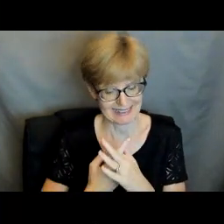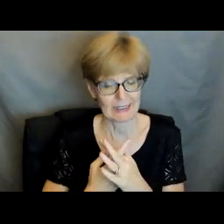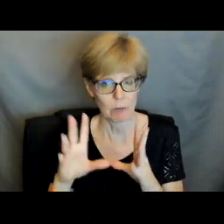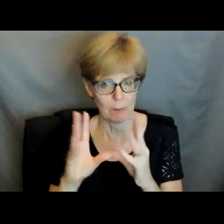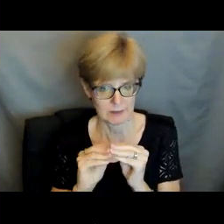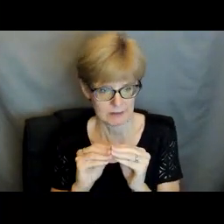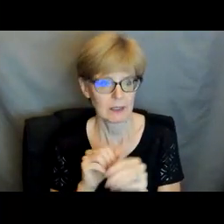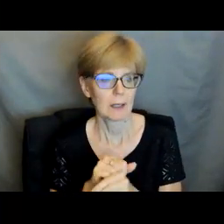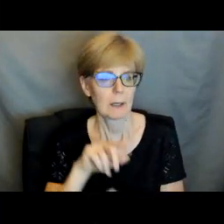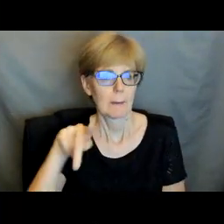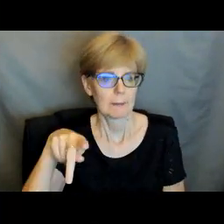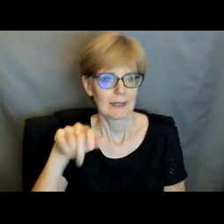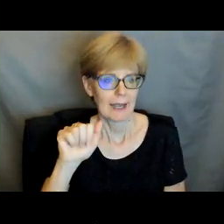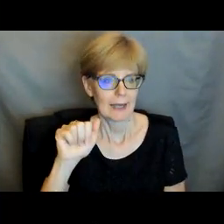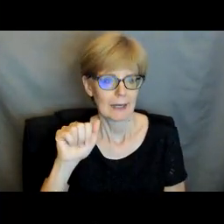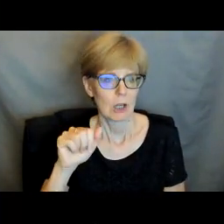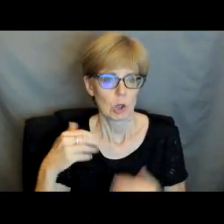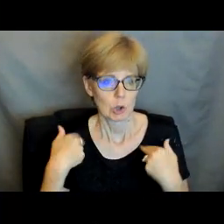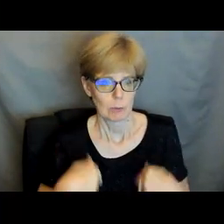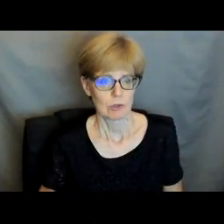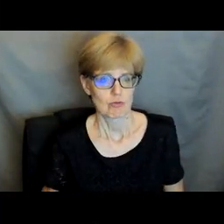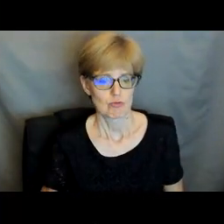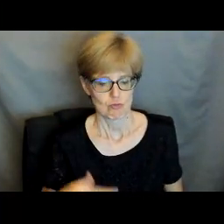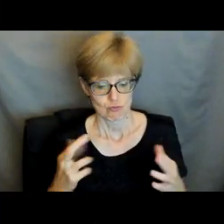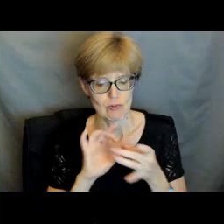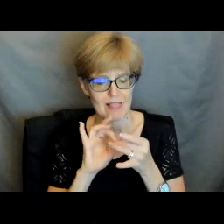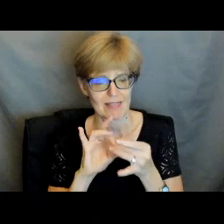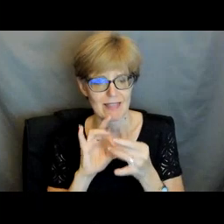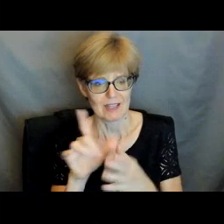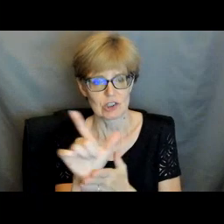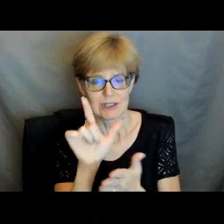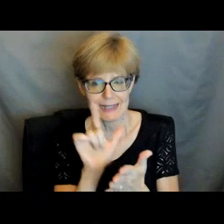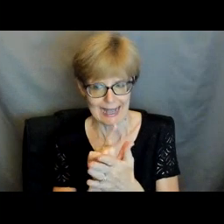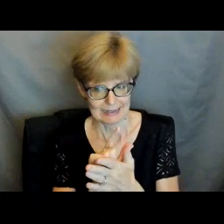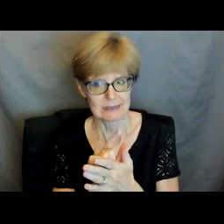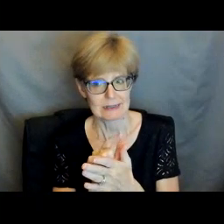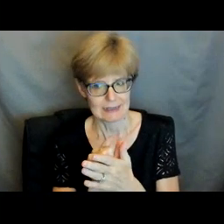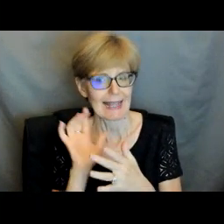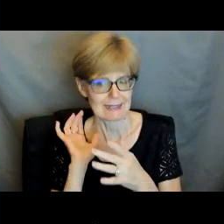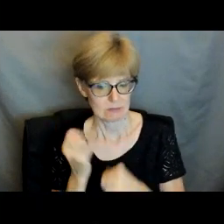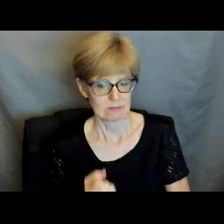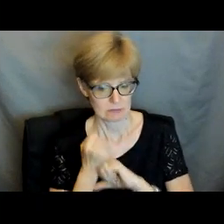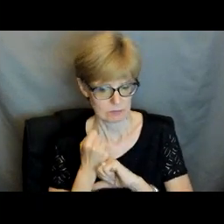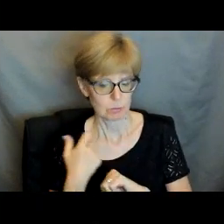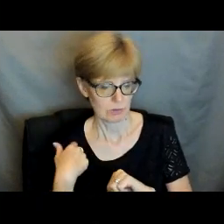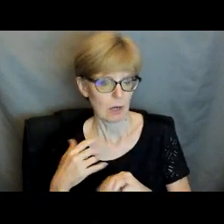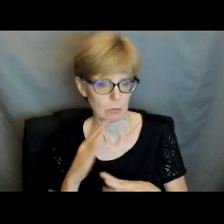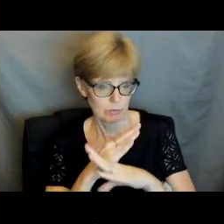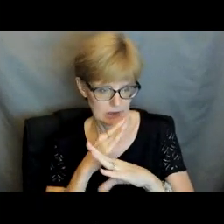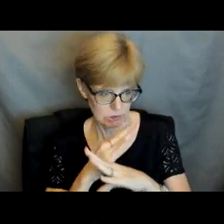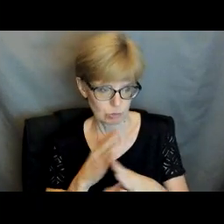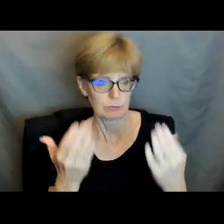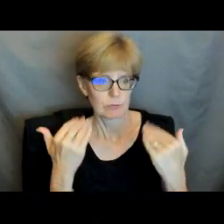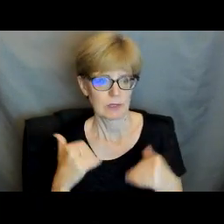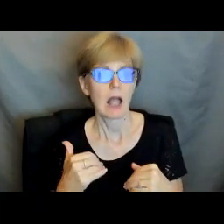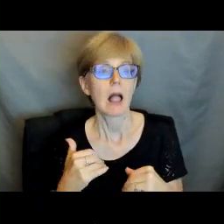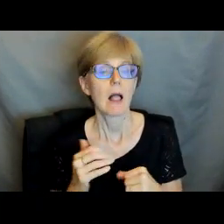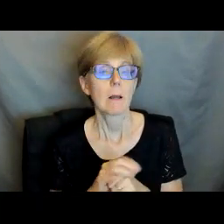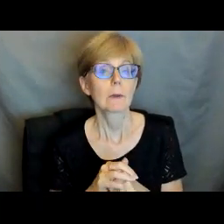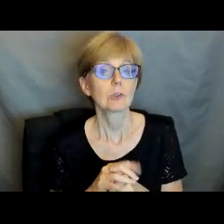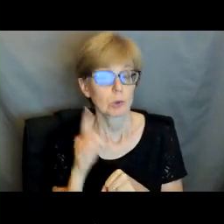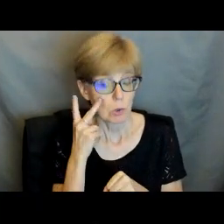Human Relations Act that forms the basis for our protections. There are also protections at the